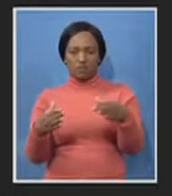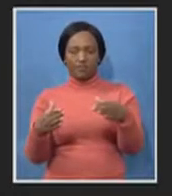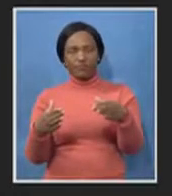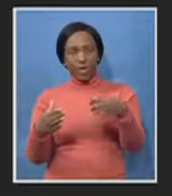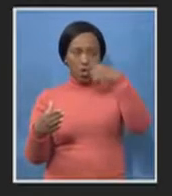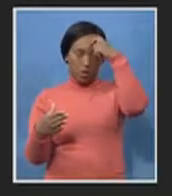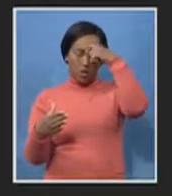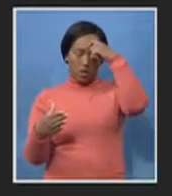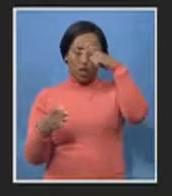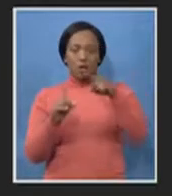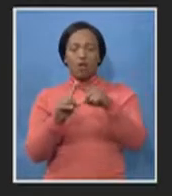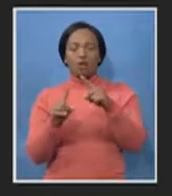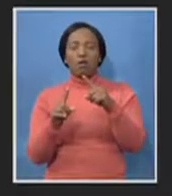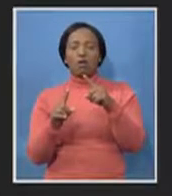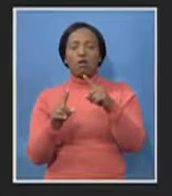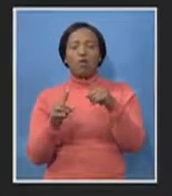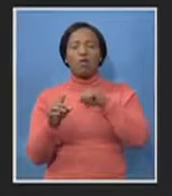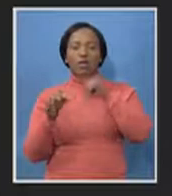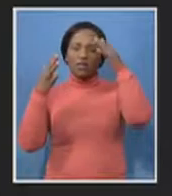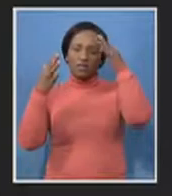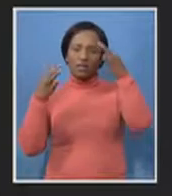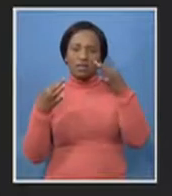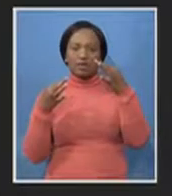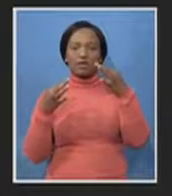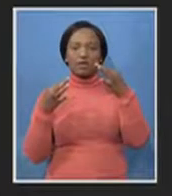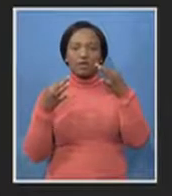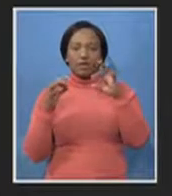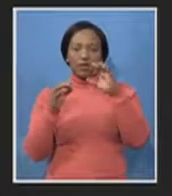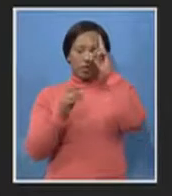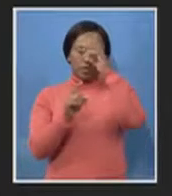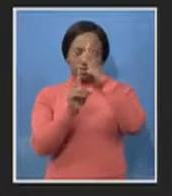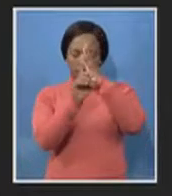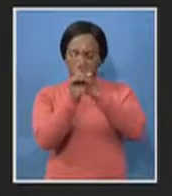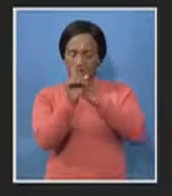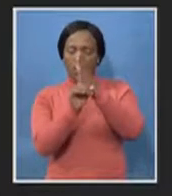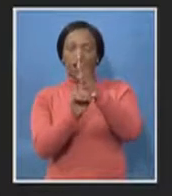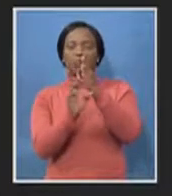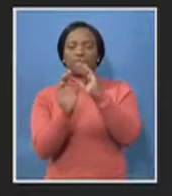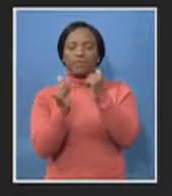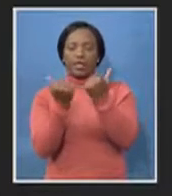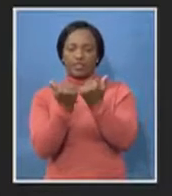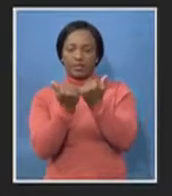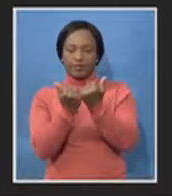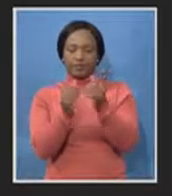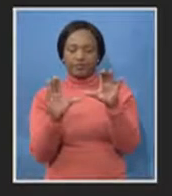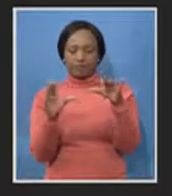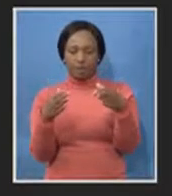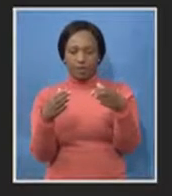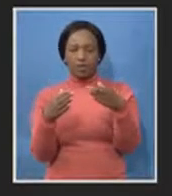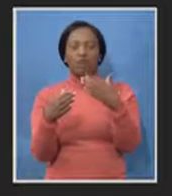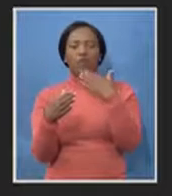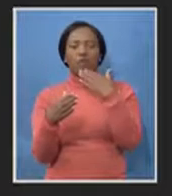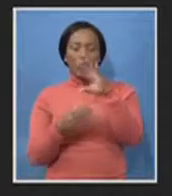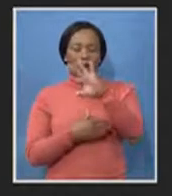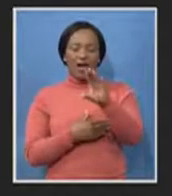create a specialized public health agency for the continent. So we expect